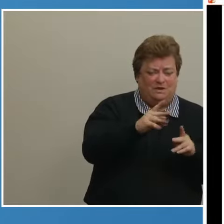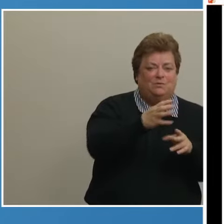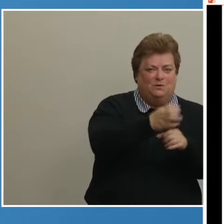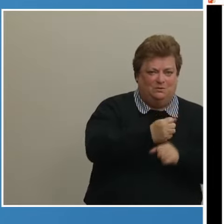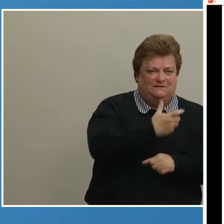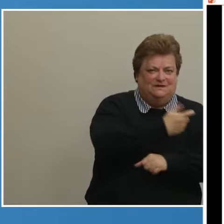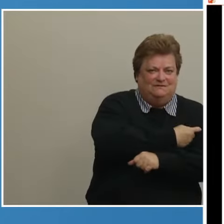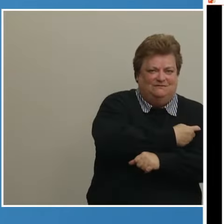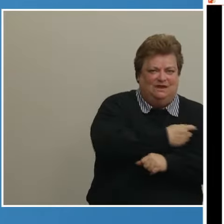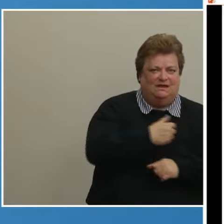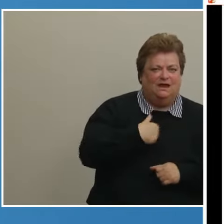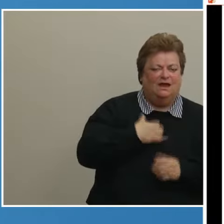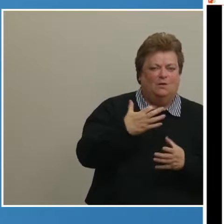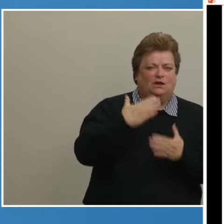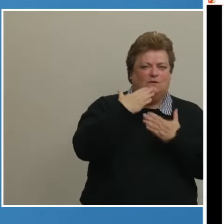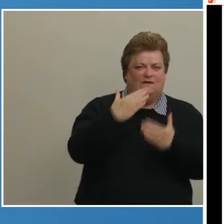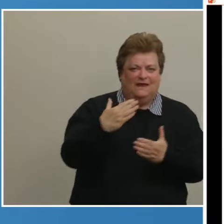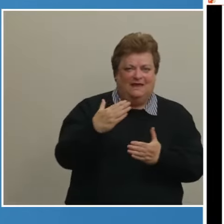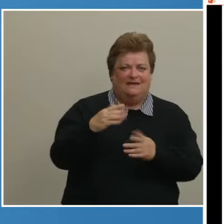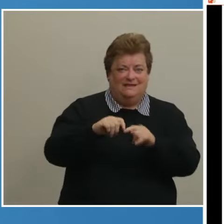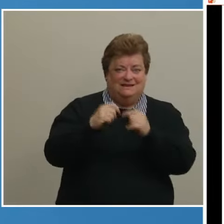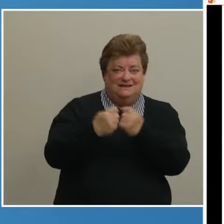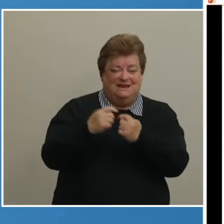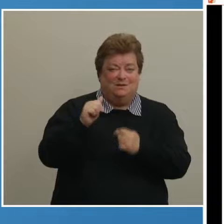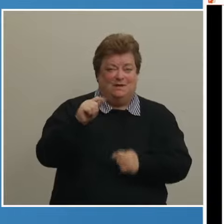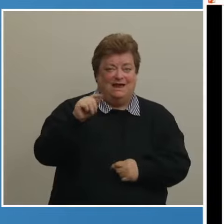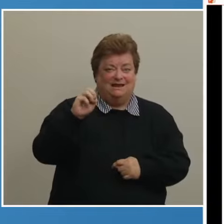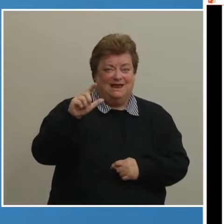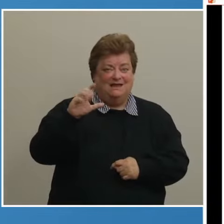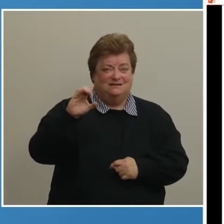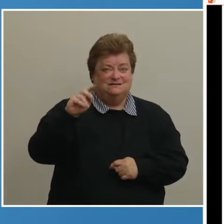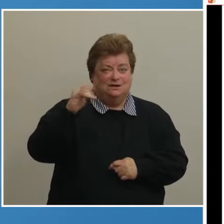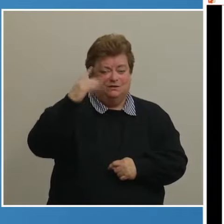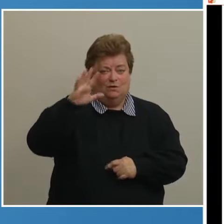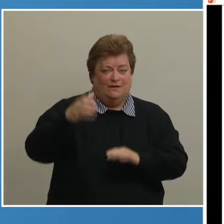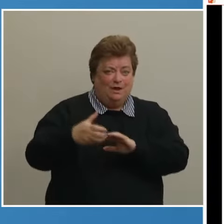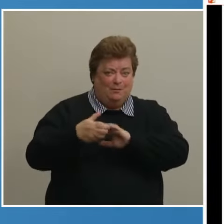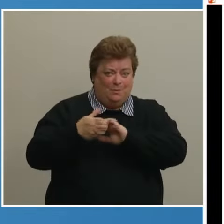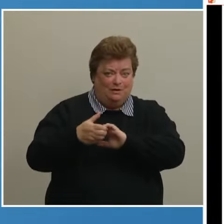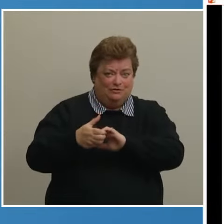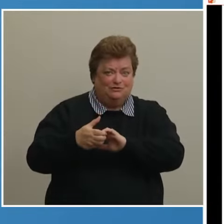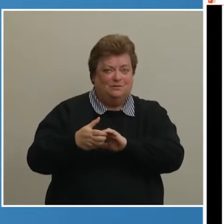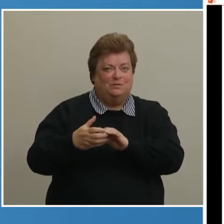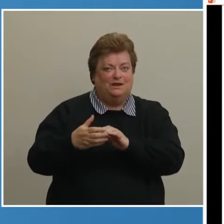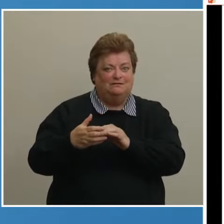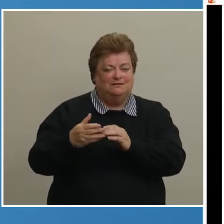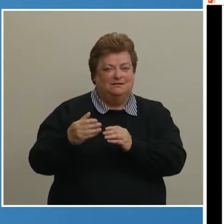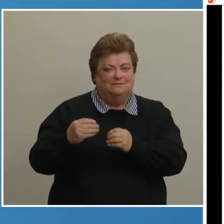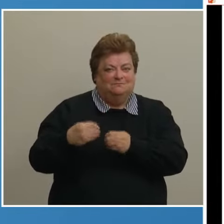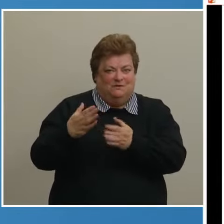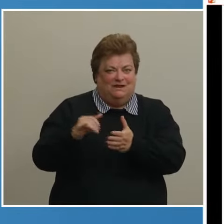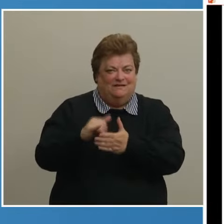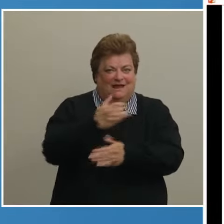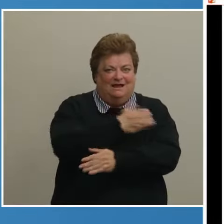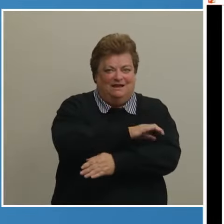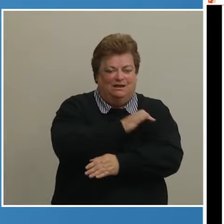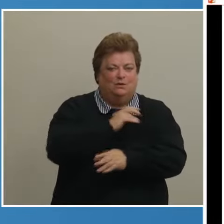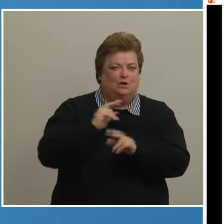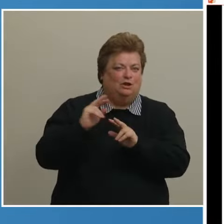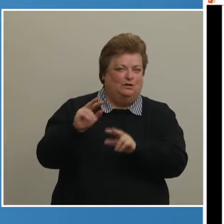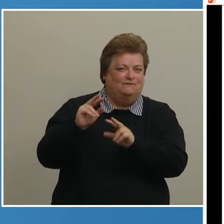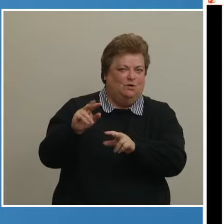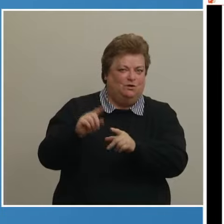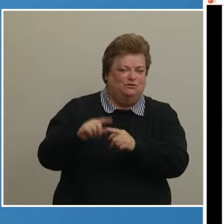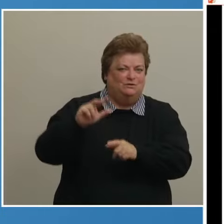vaccine. I want to thank the team at El Centro for their partnership in hosting this clinic. We look forward to a second dose clinic